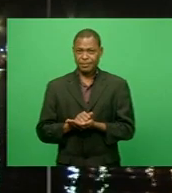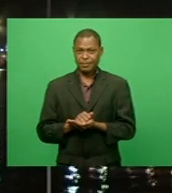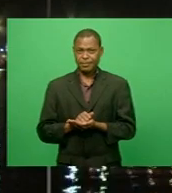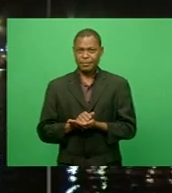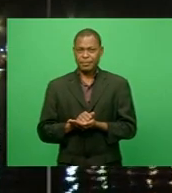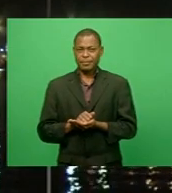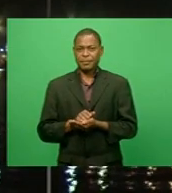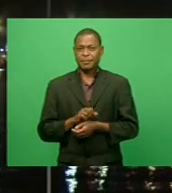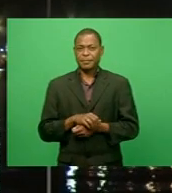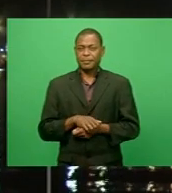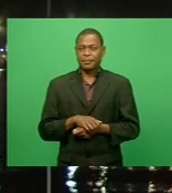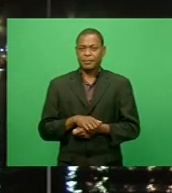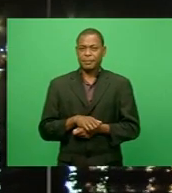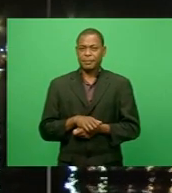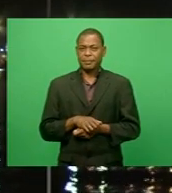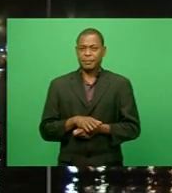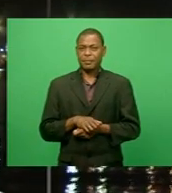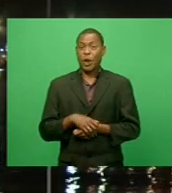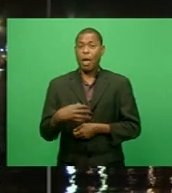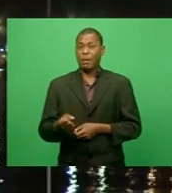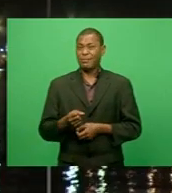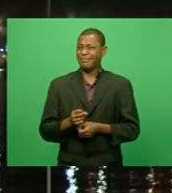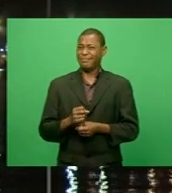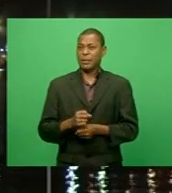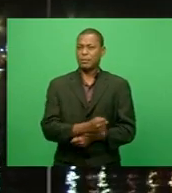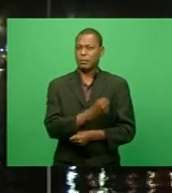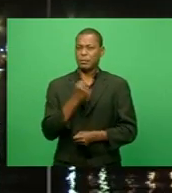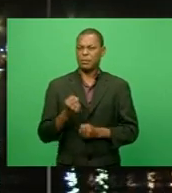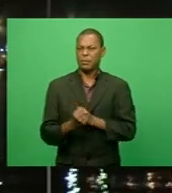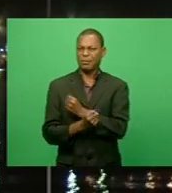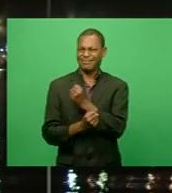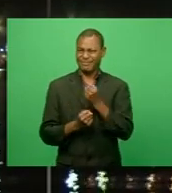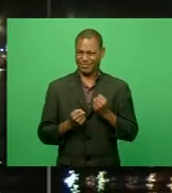concerned about trending online social networking